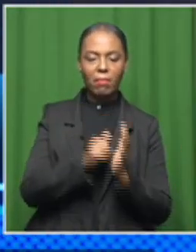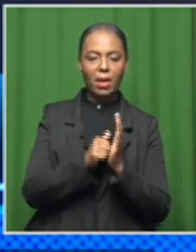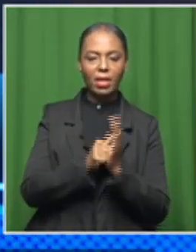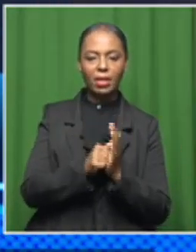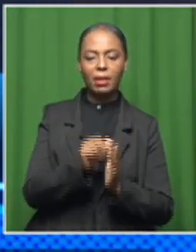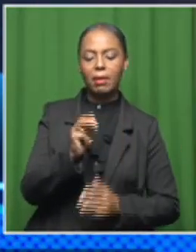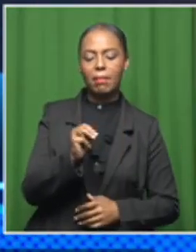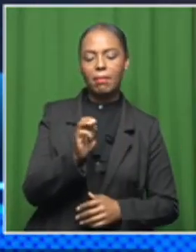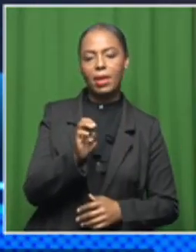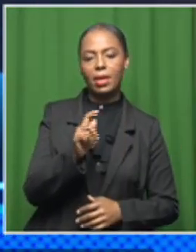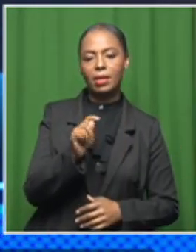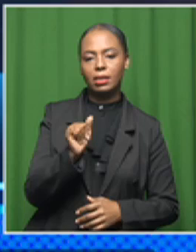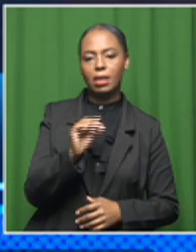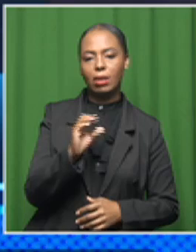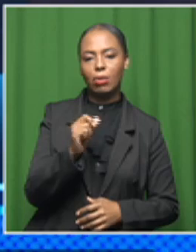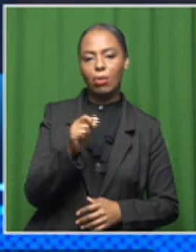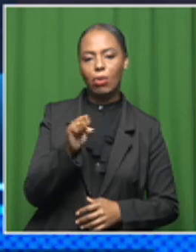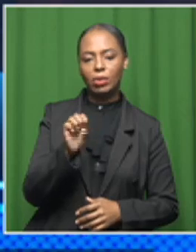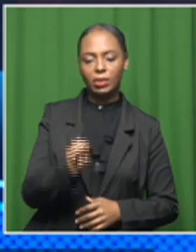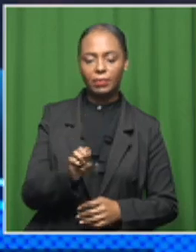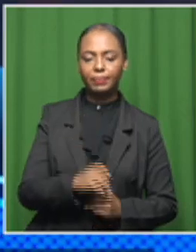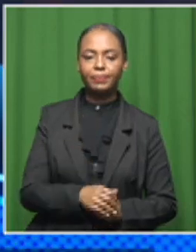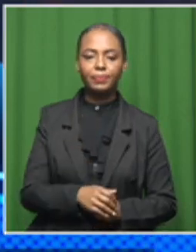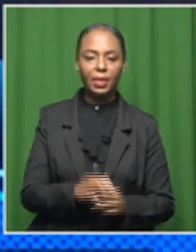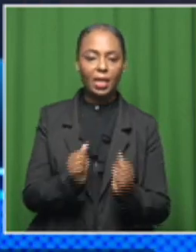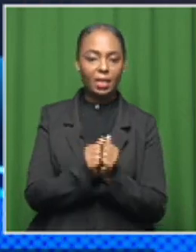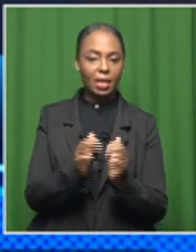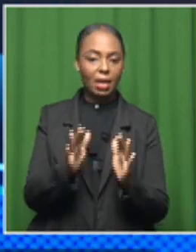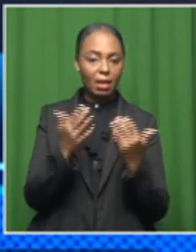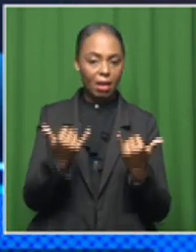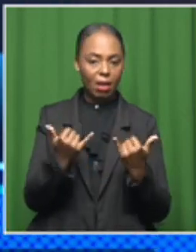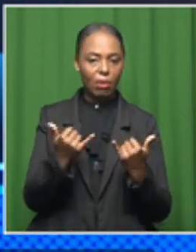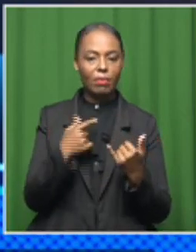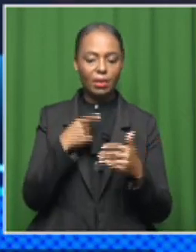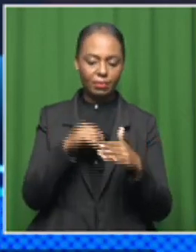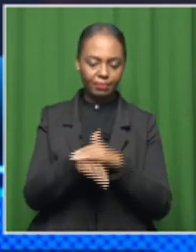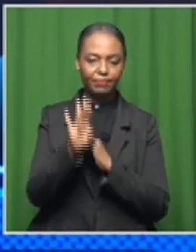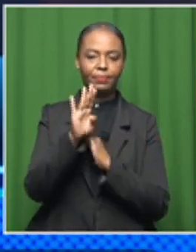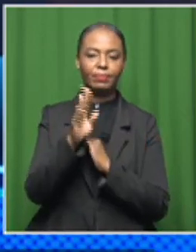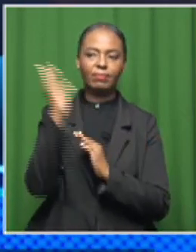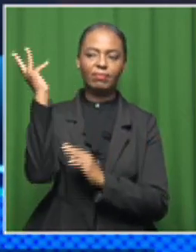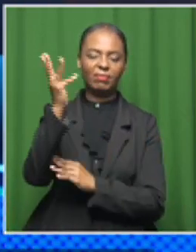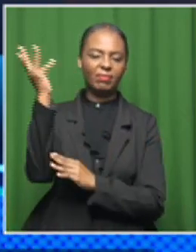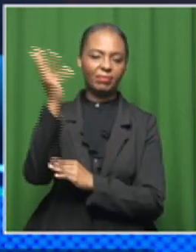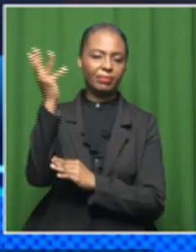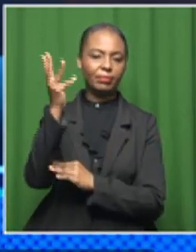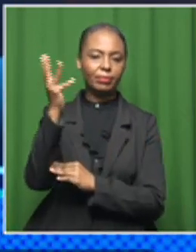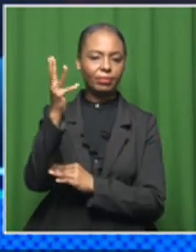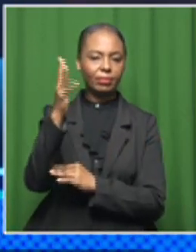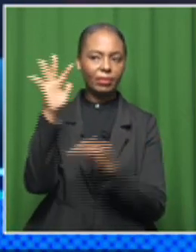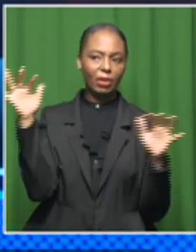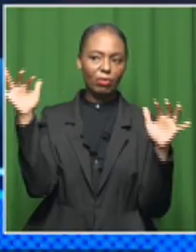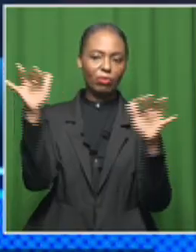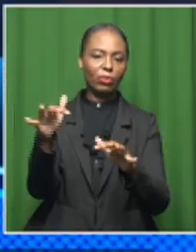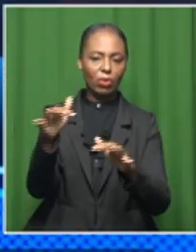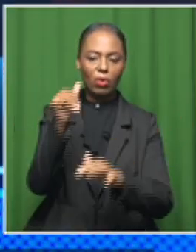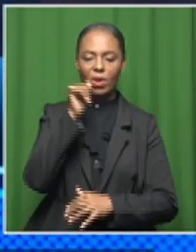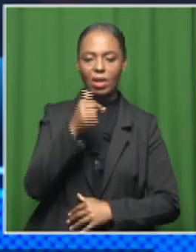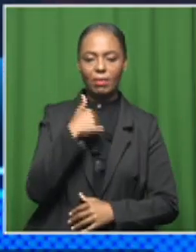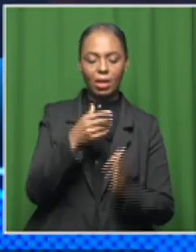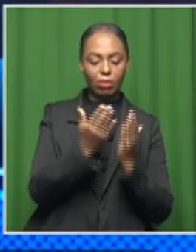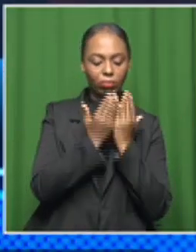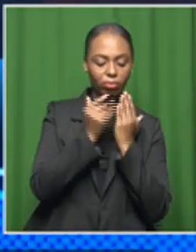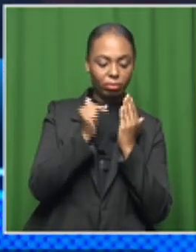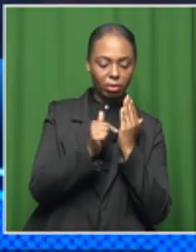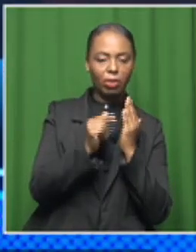quotes. That's where we all got started. How I got started was I attended a seminar when I was back when I was a student, and you know, I saw the opportunity